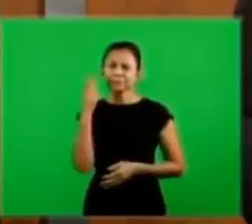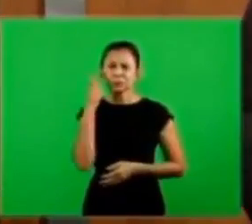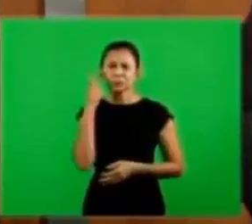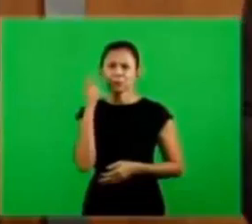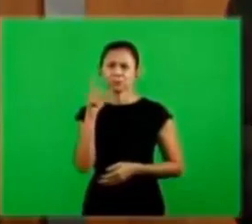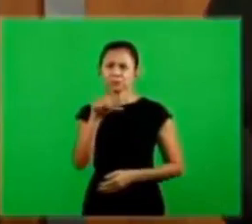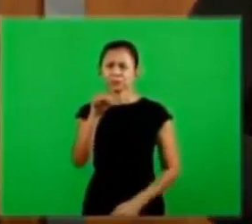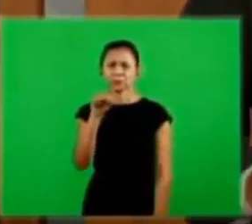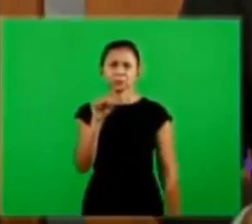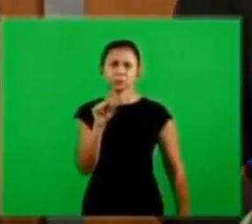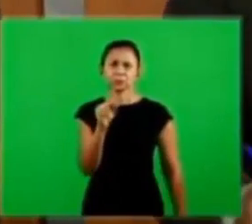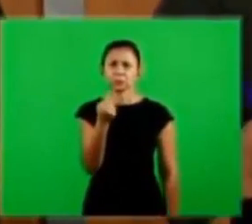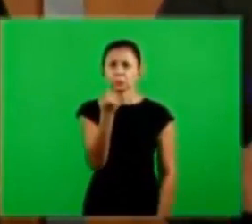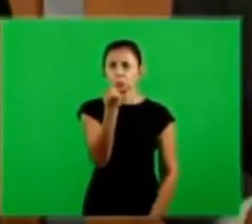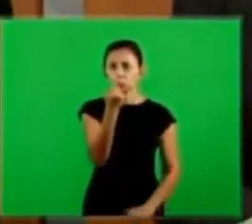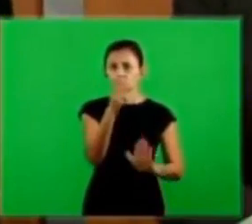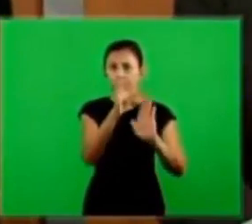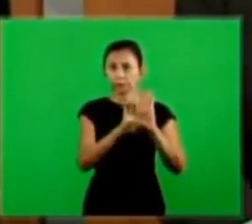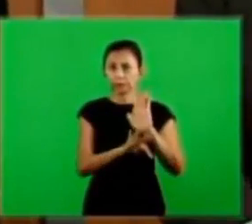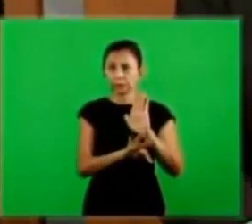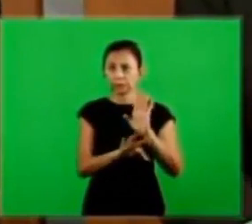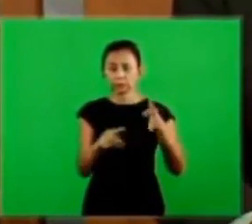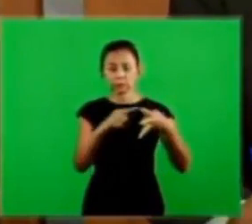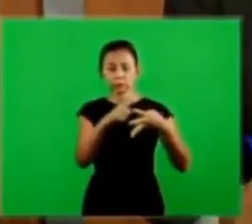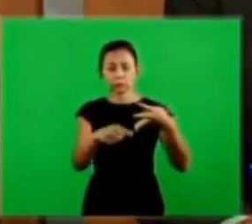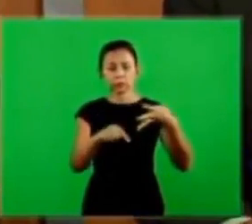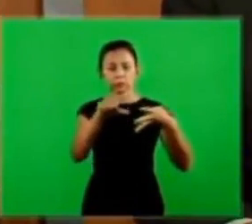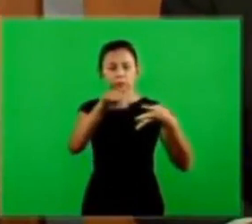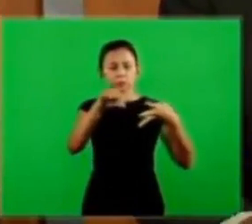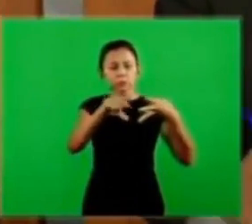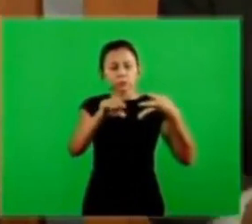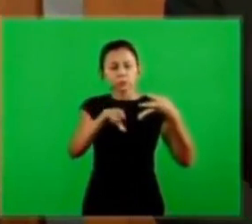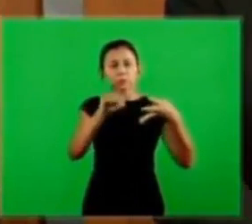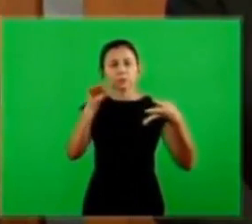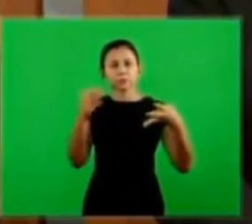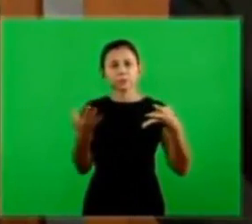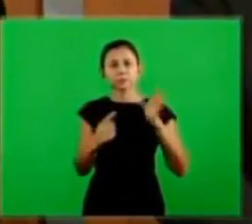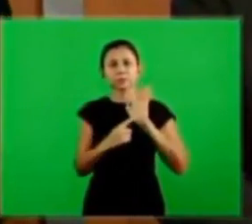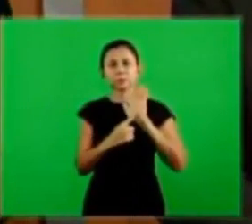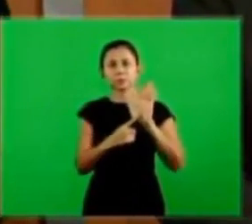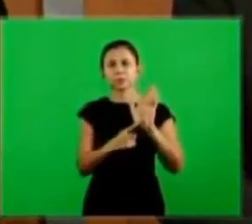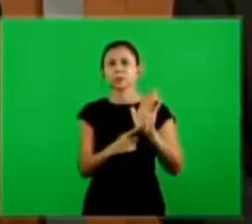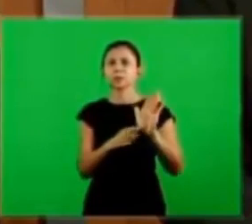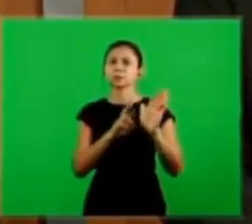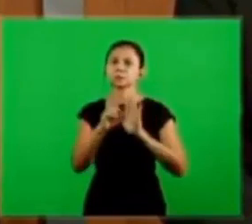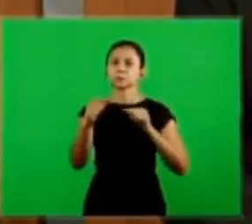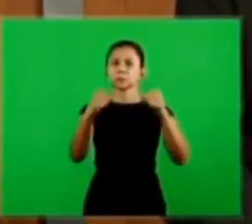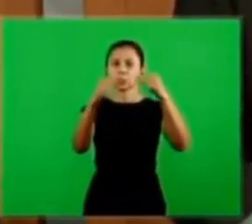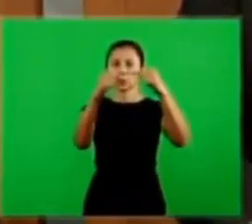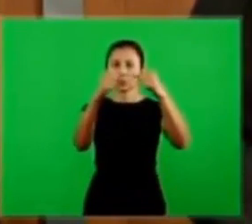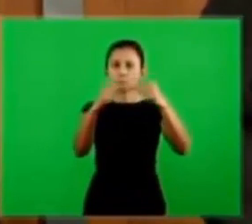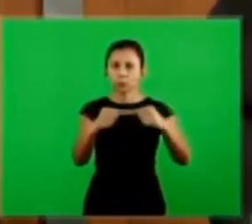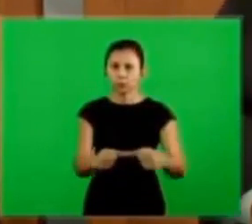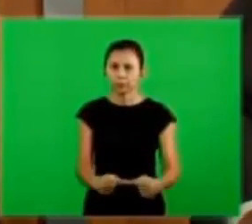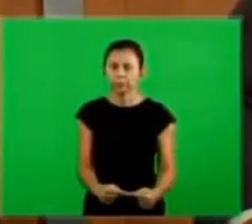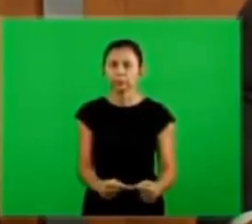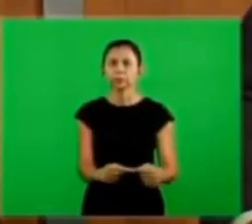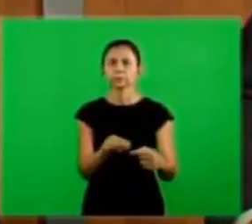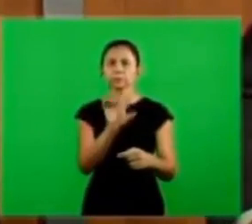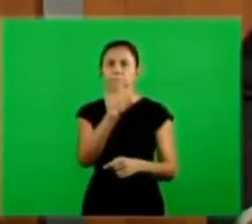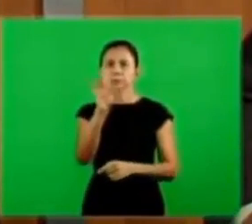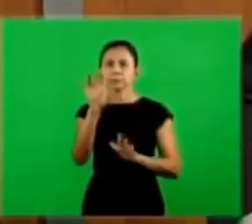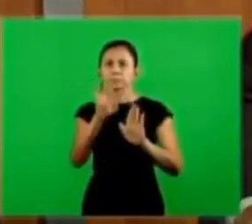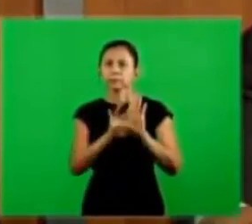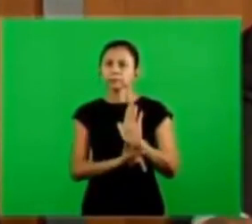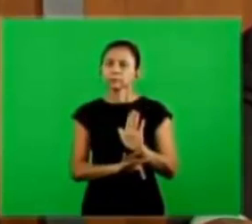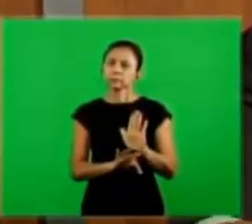to share the answer about the second question. So you certainly chose one of the texts, and